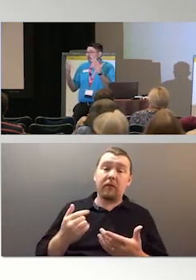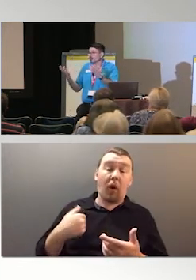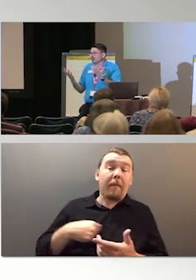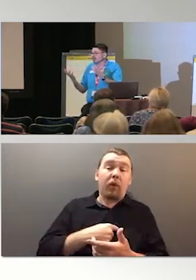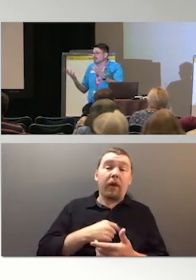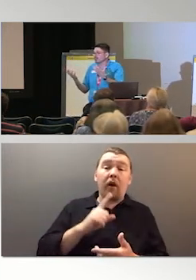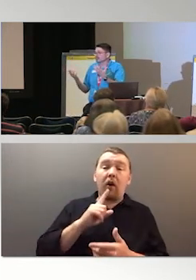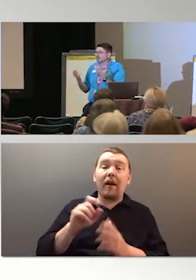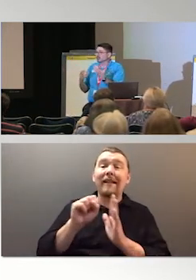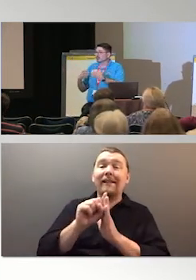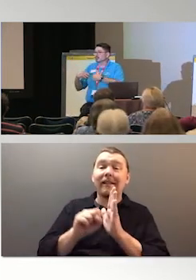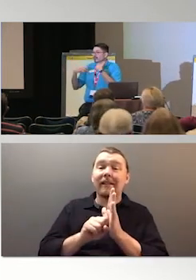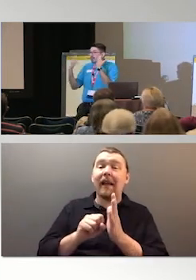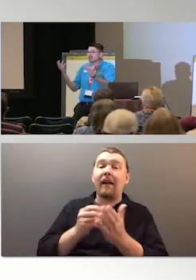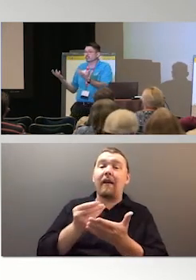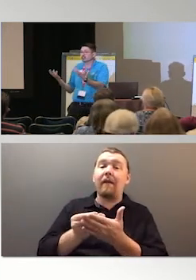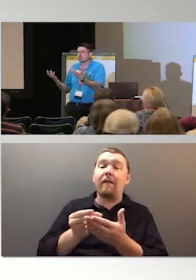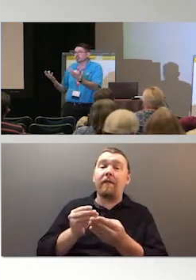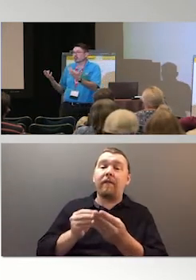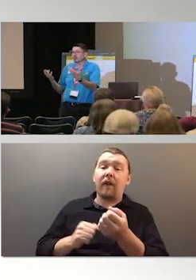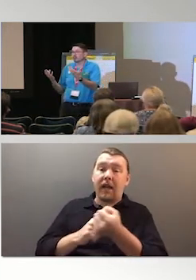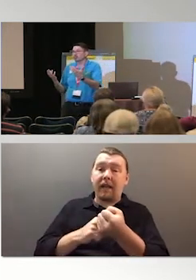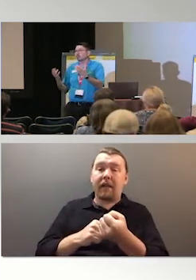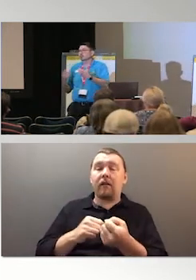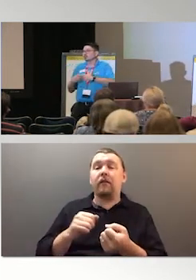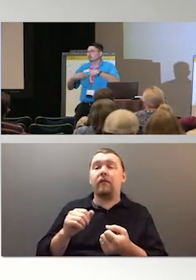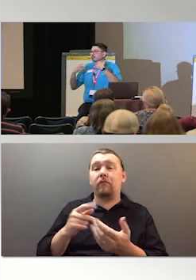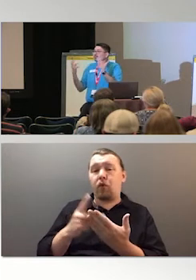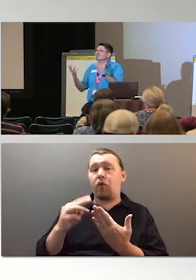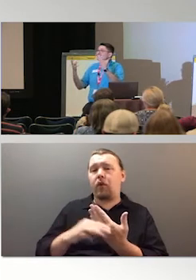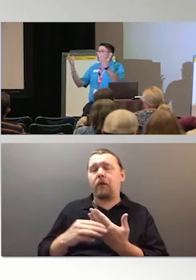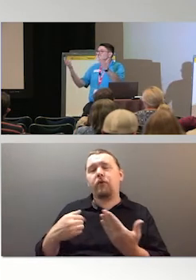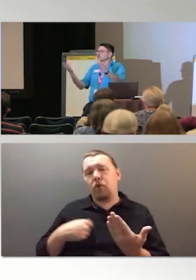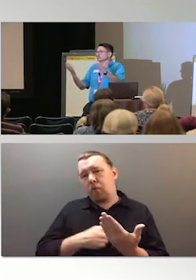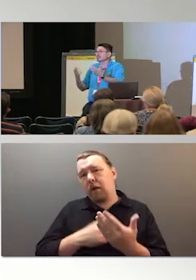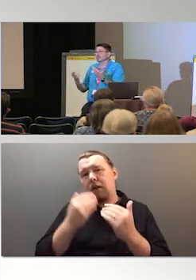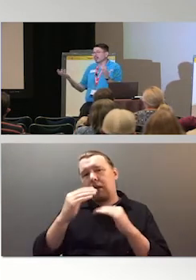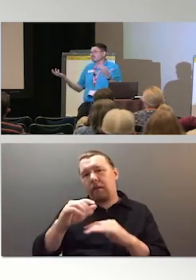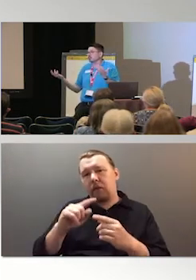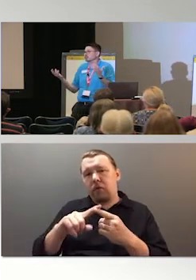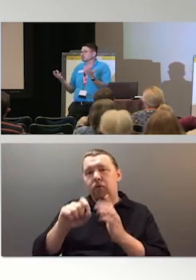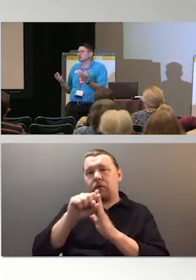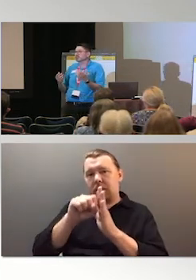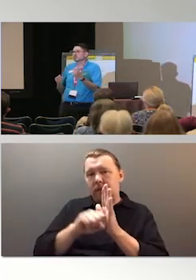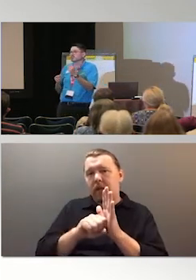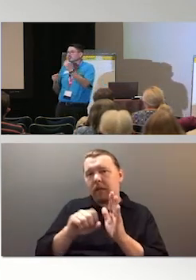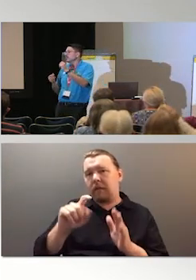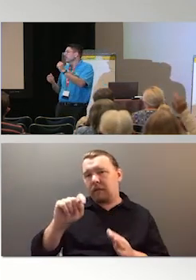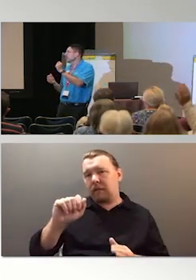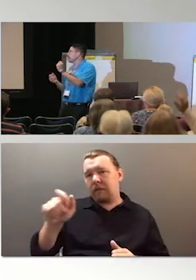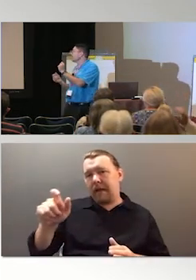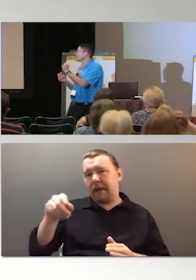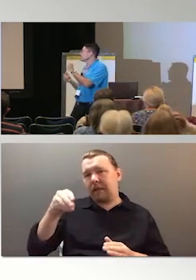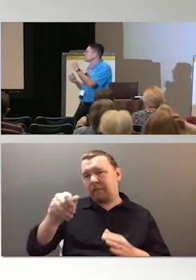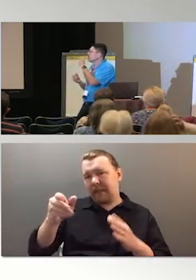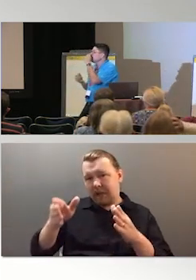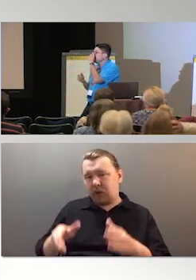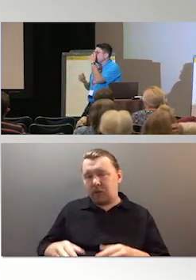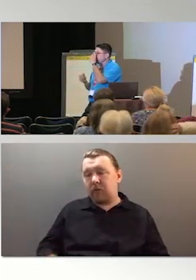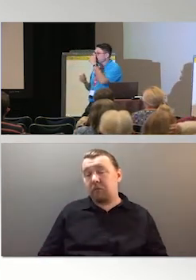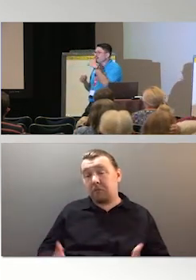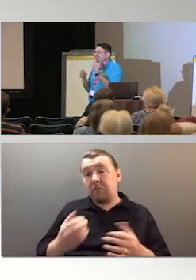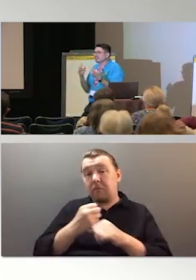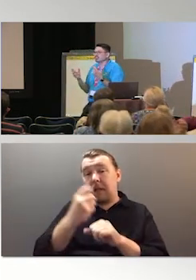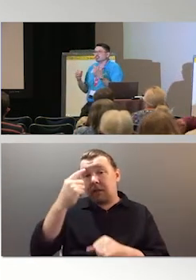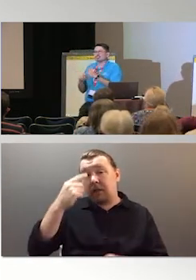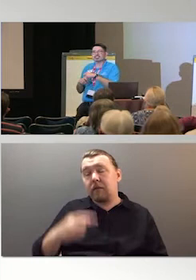state-funded program to administer this program, so we're limited to state taxpayers, which makes sense. And so